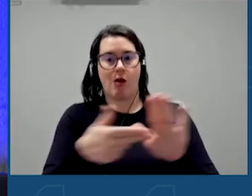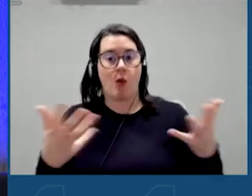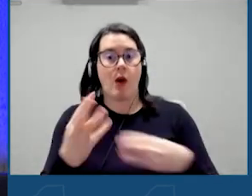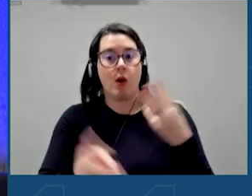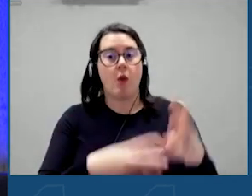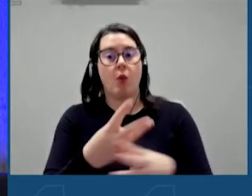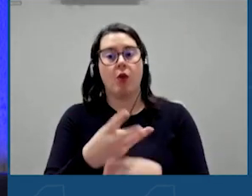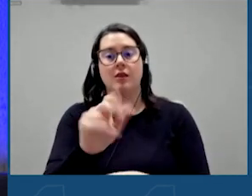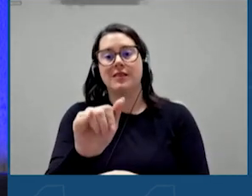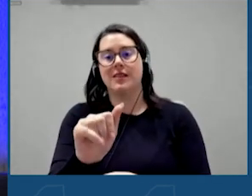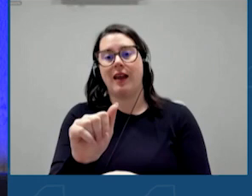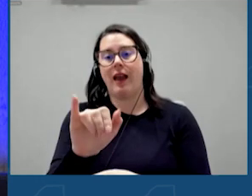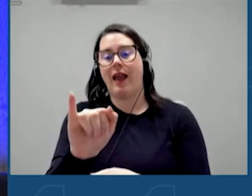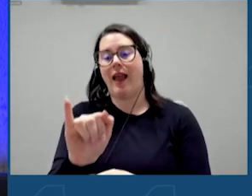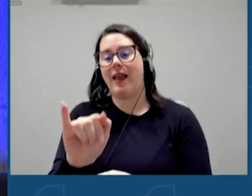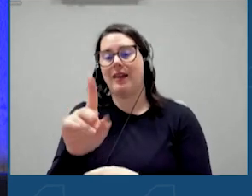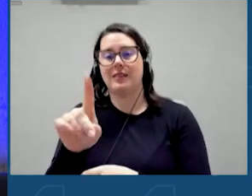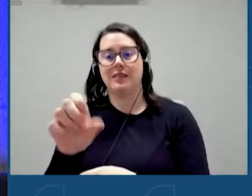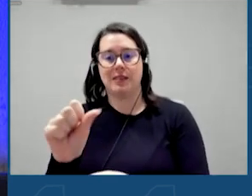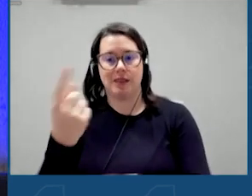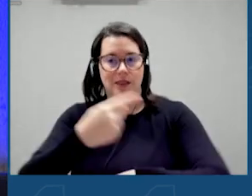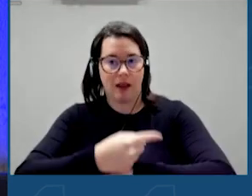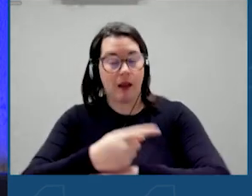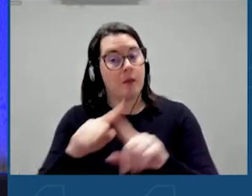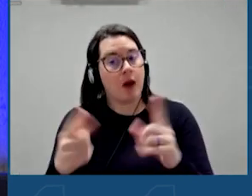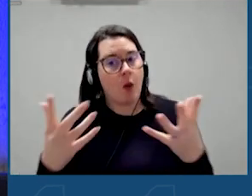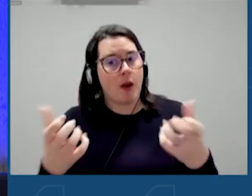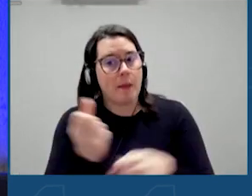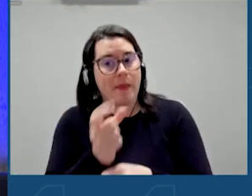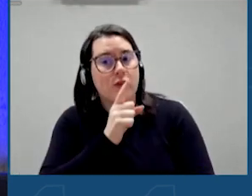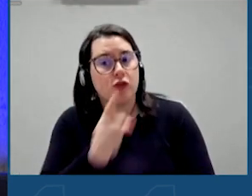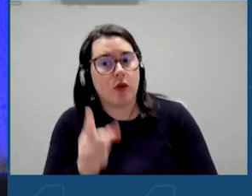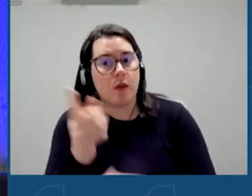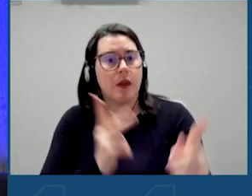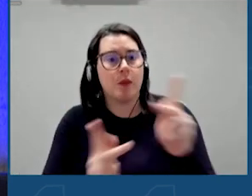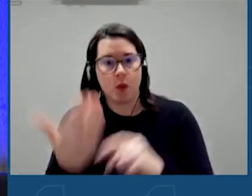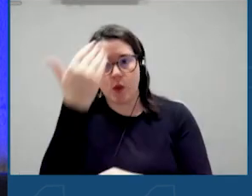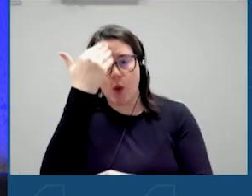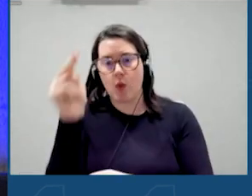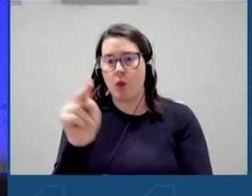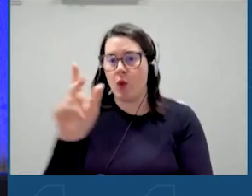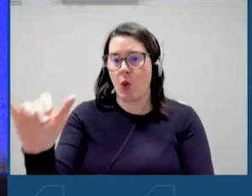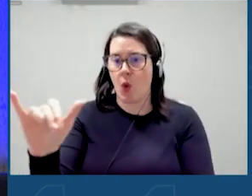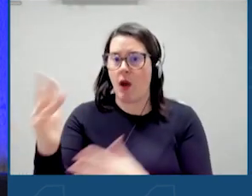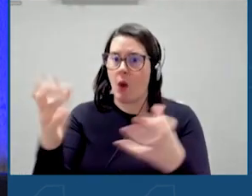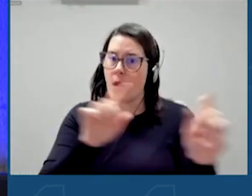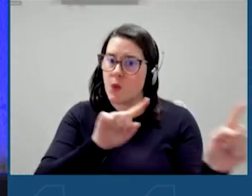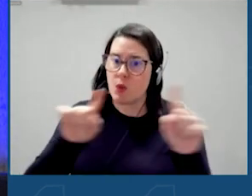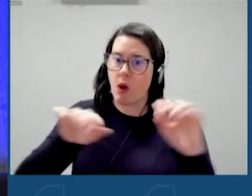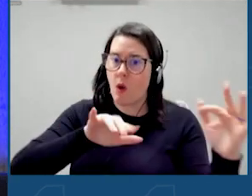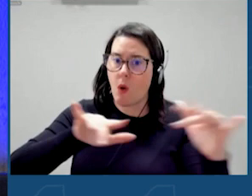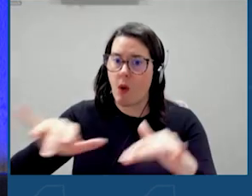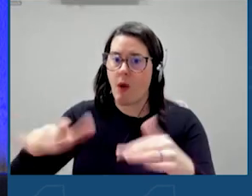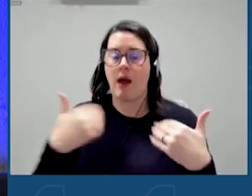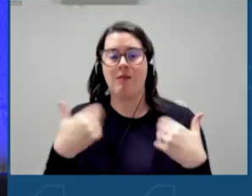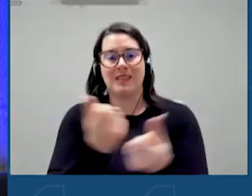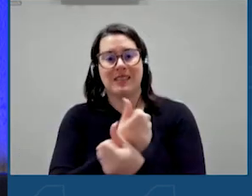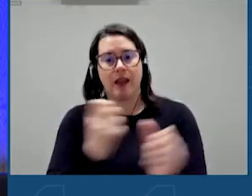continues to be a place people want to come, have a job, a place to be safe, and have a job, build a